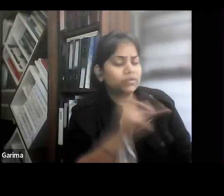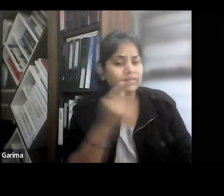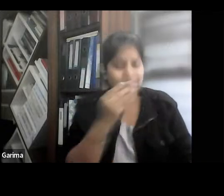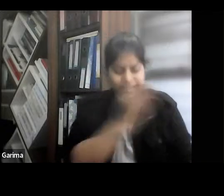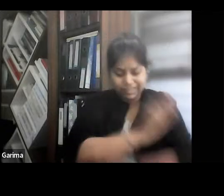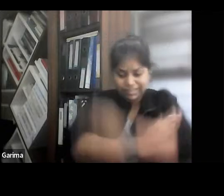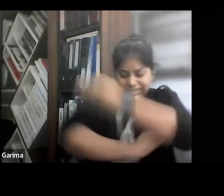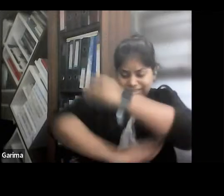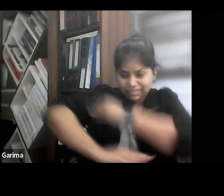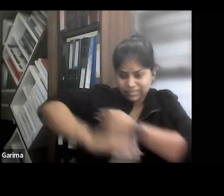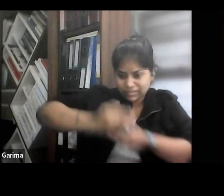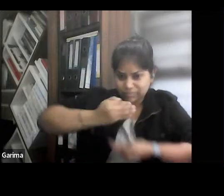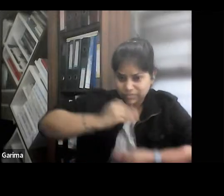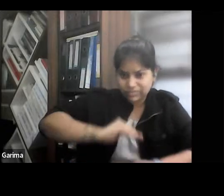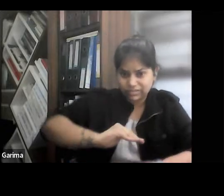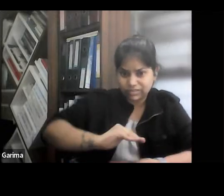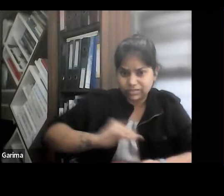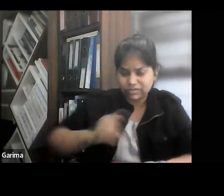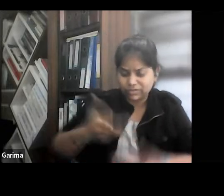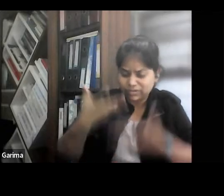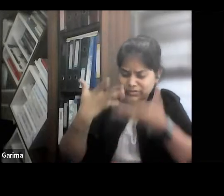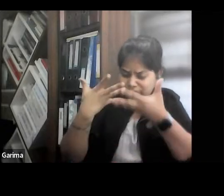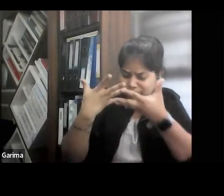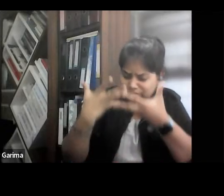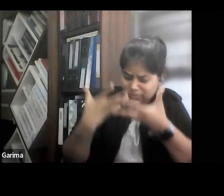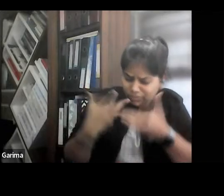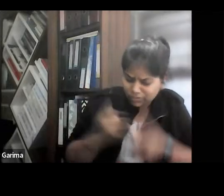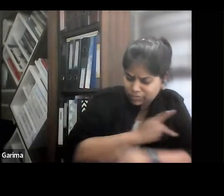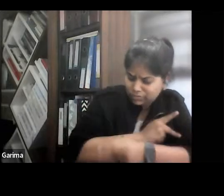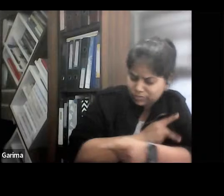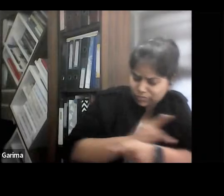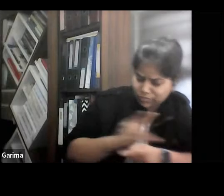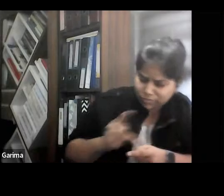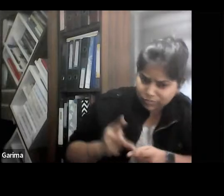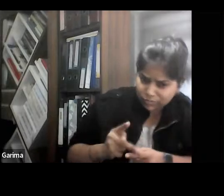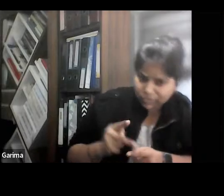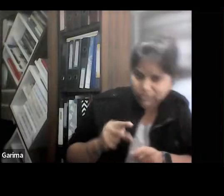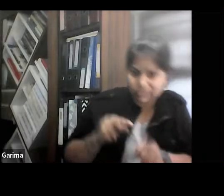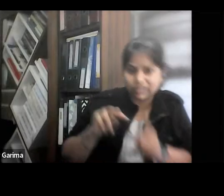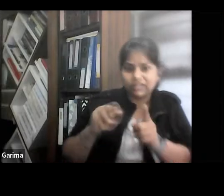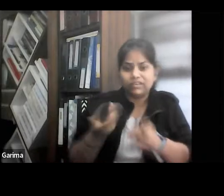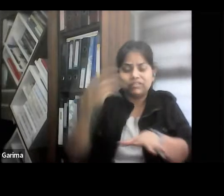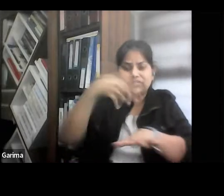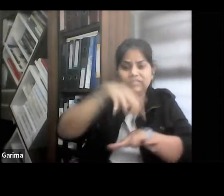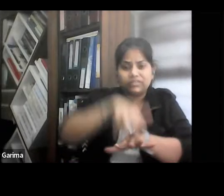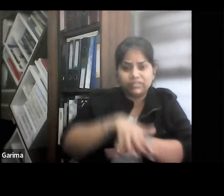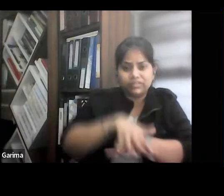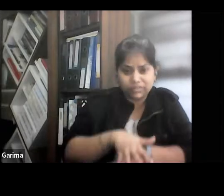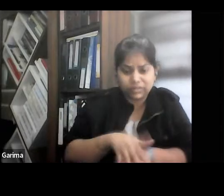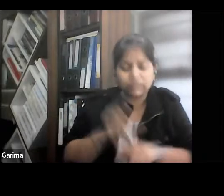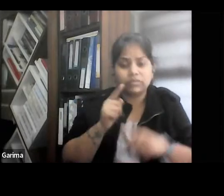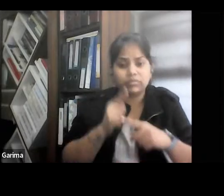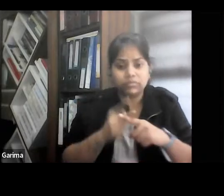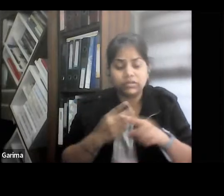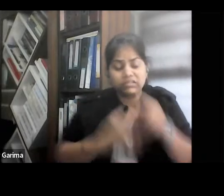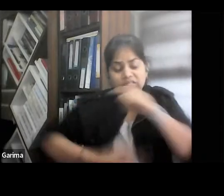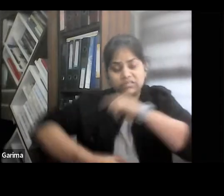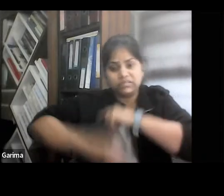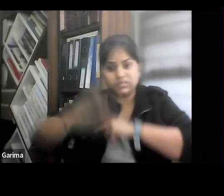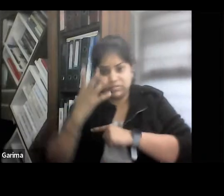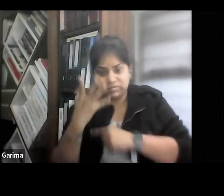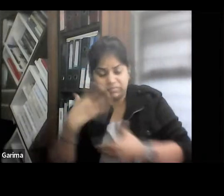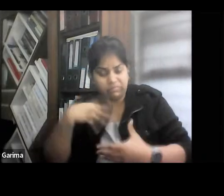of professional intervention and specialized interference is getting